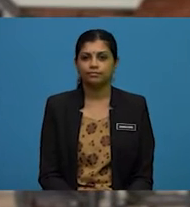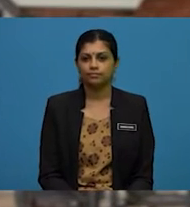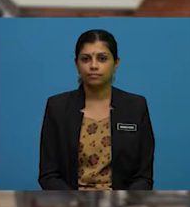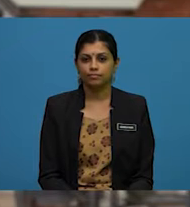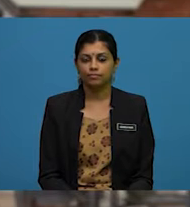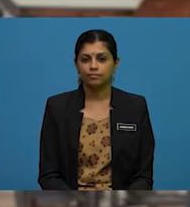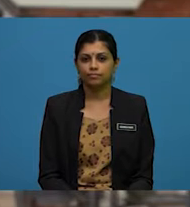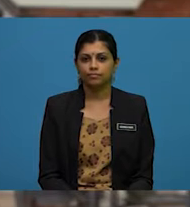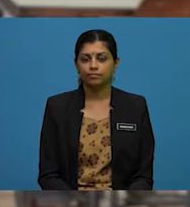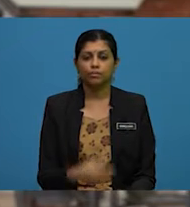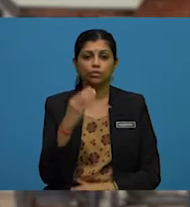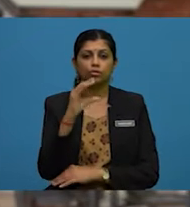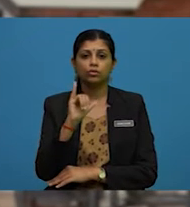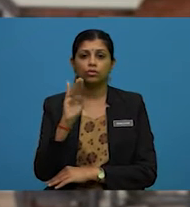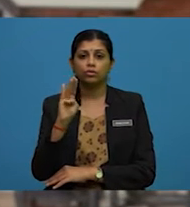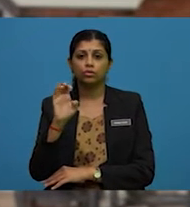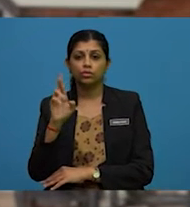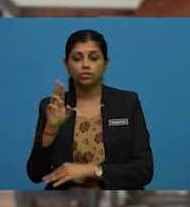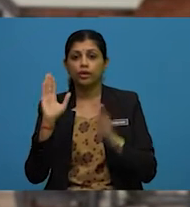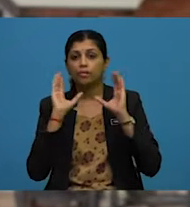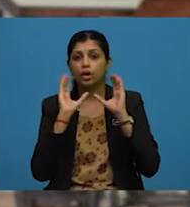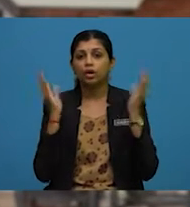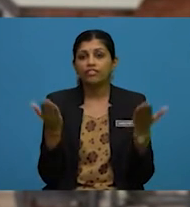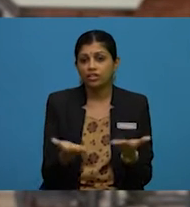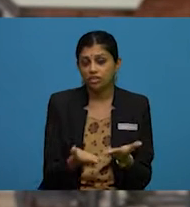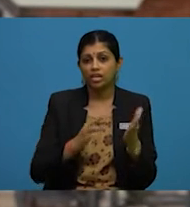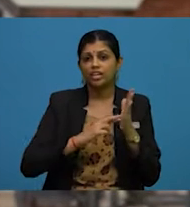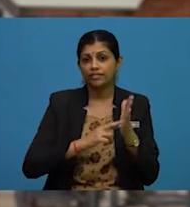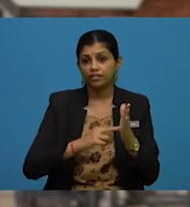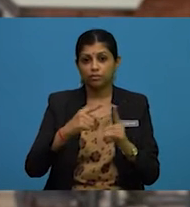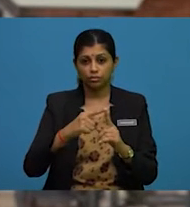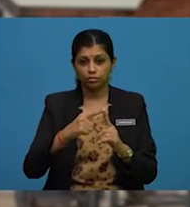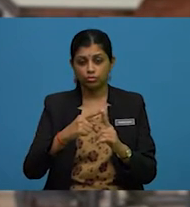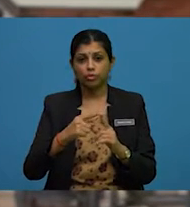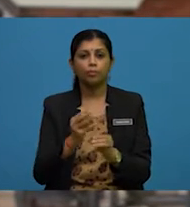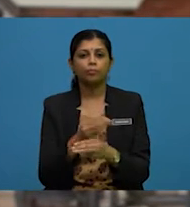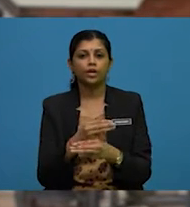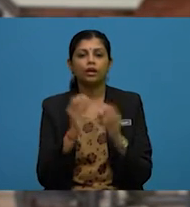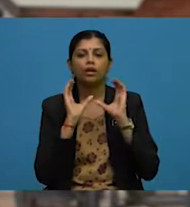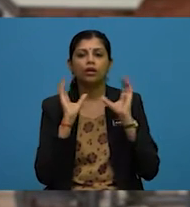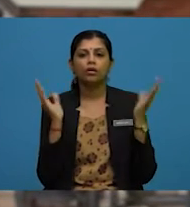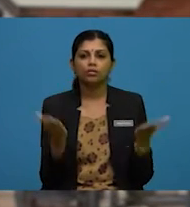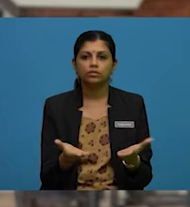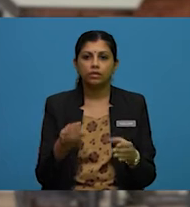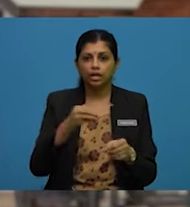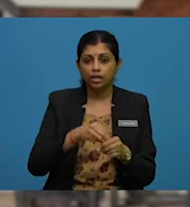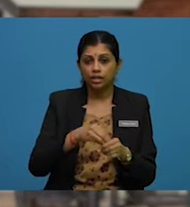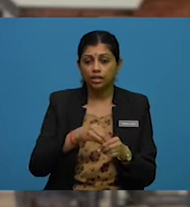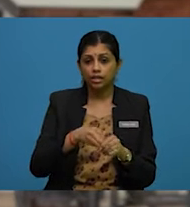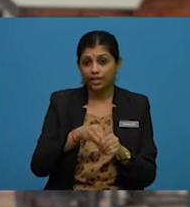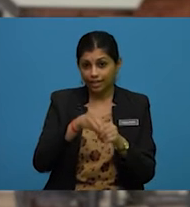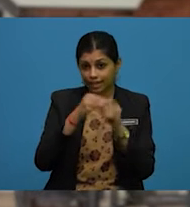Therefore, cyber confession refers to making such confessions in